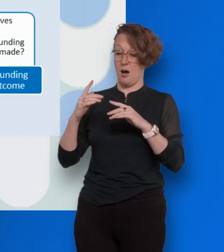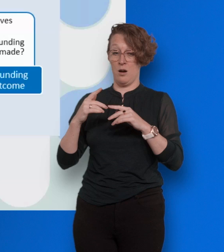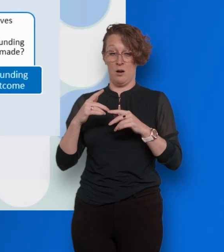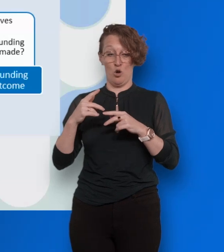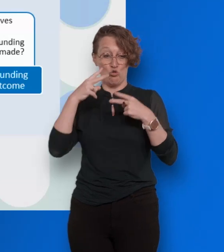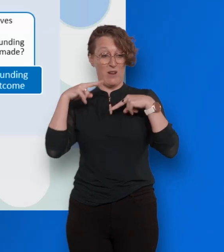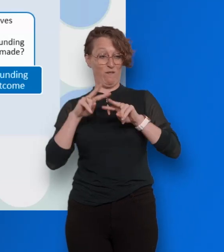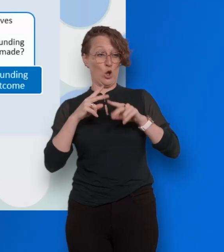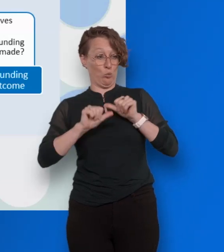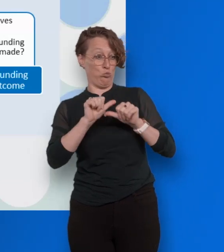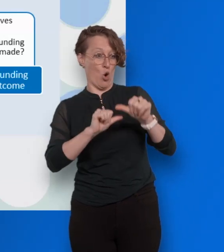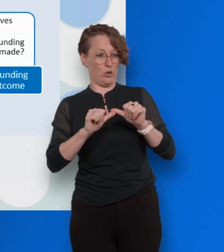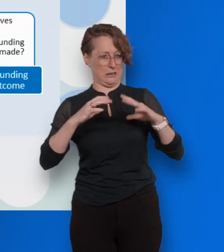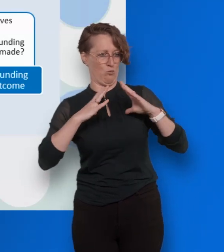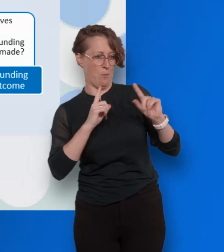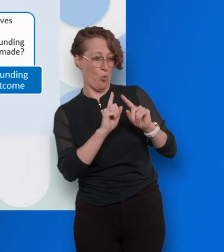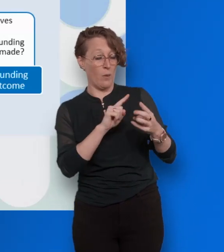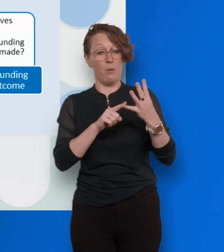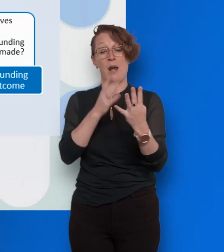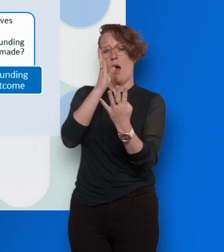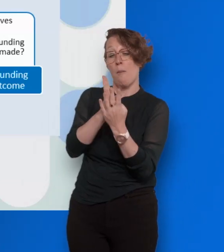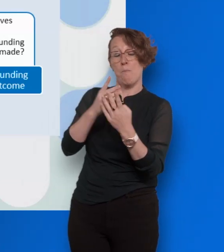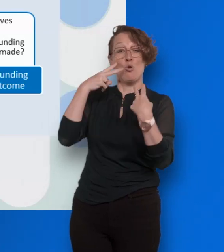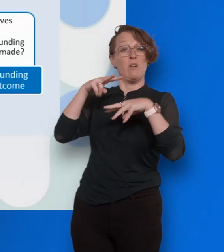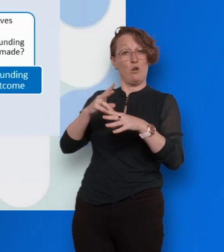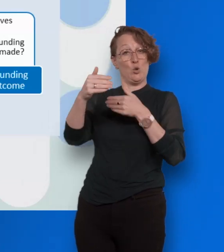perspective, the review stage, which usually includes